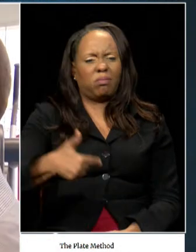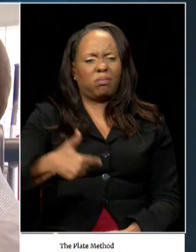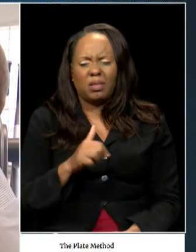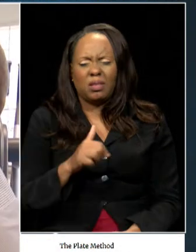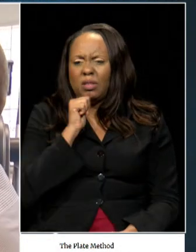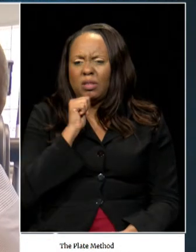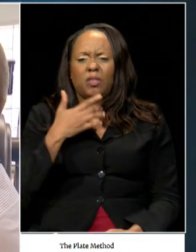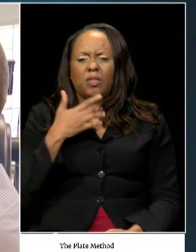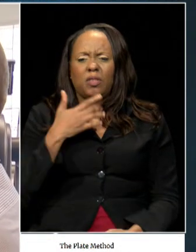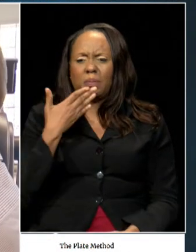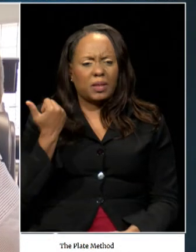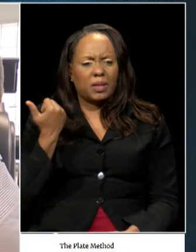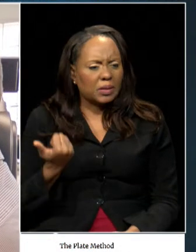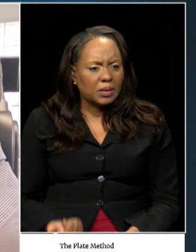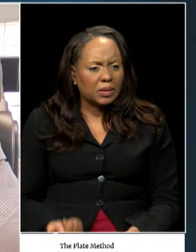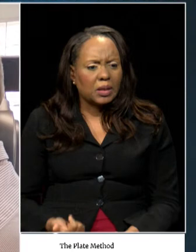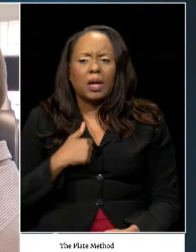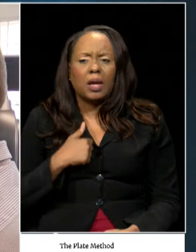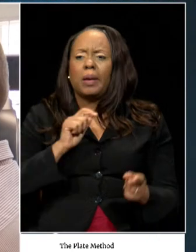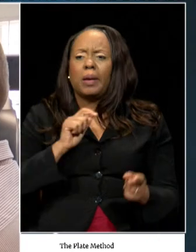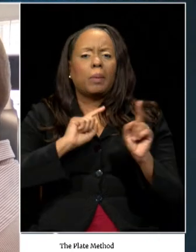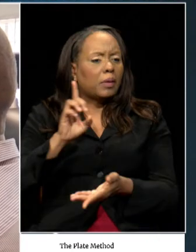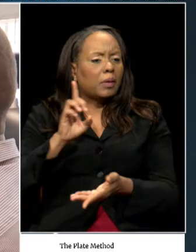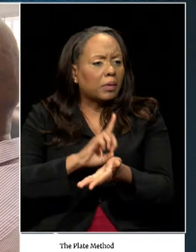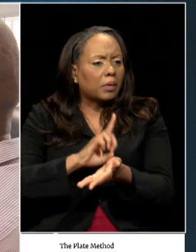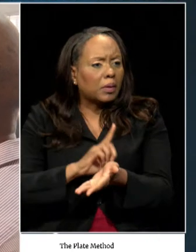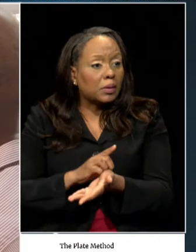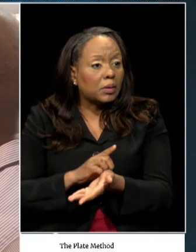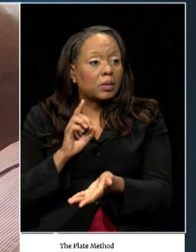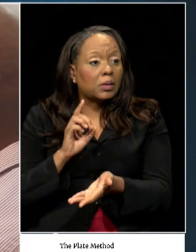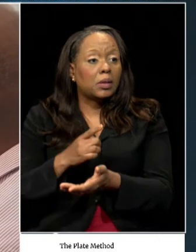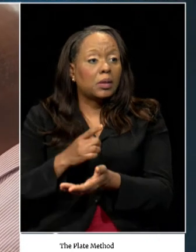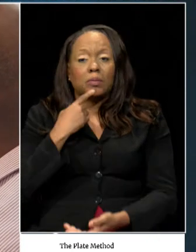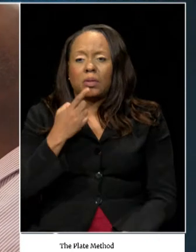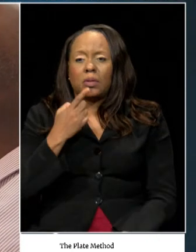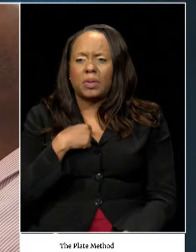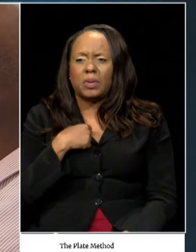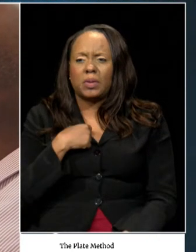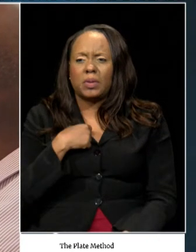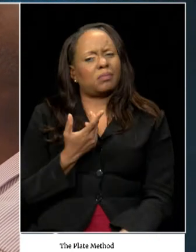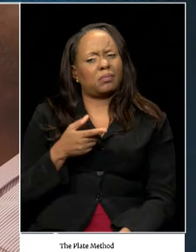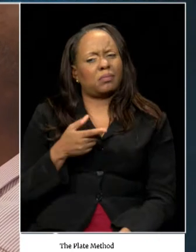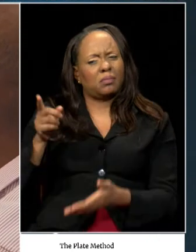doctor, who told me that she didn't like what she was seeing.